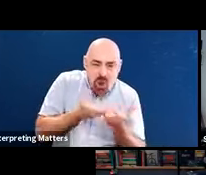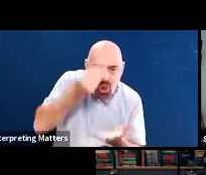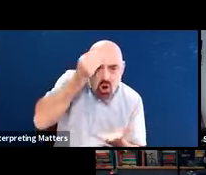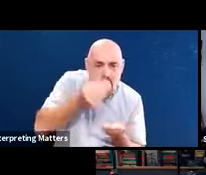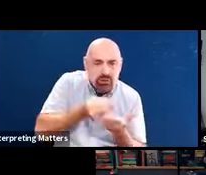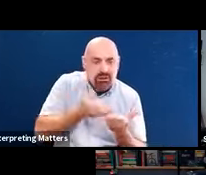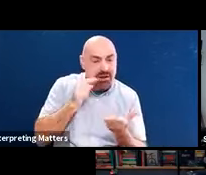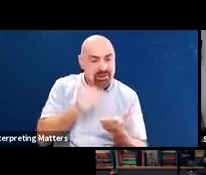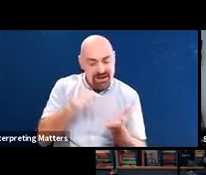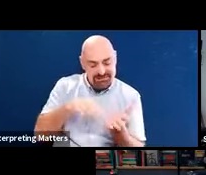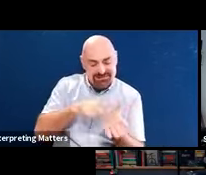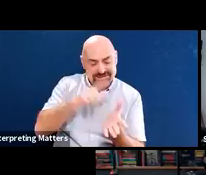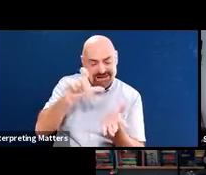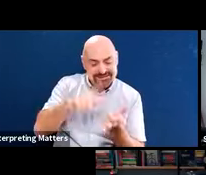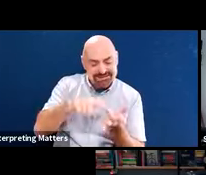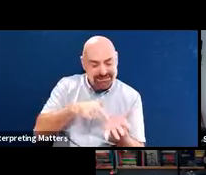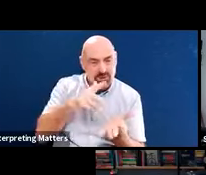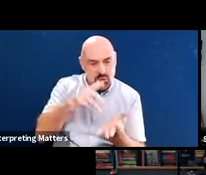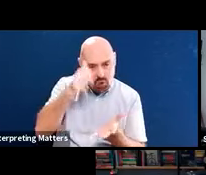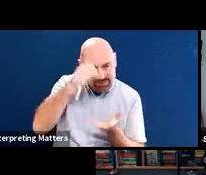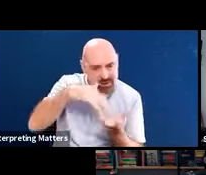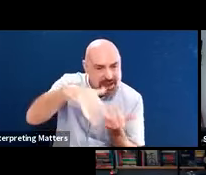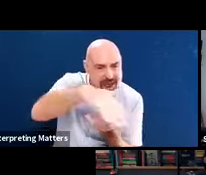tacit knowledge, I don't think it's an either or.